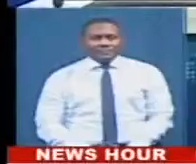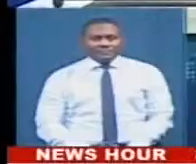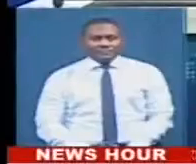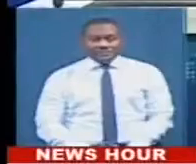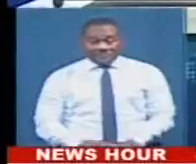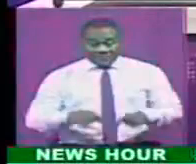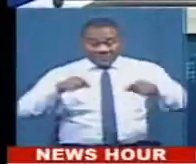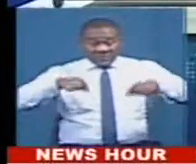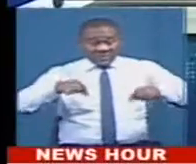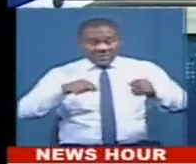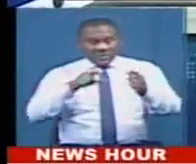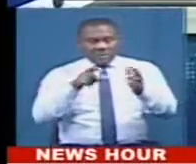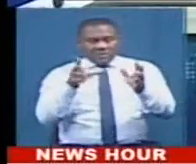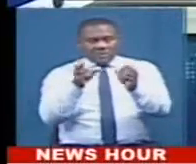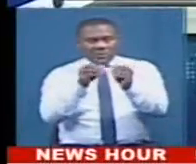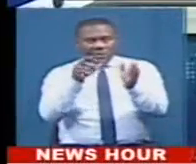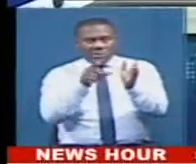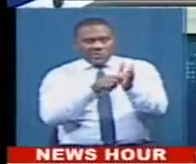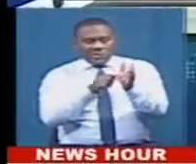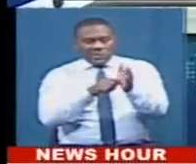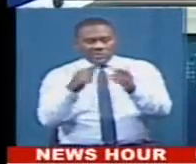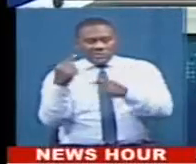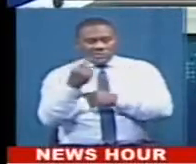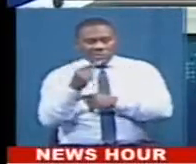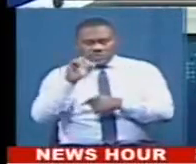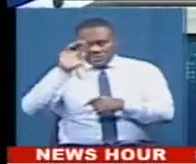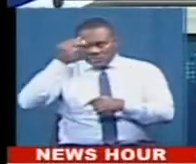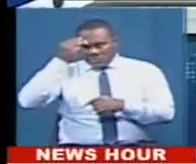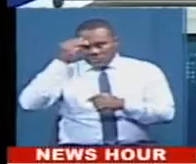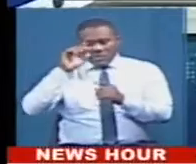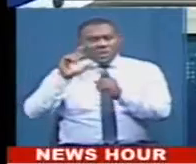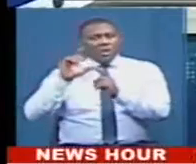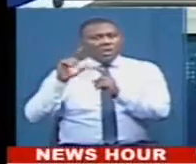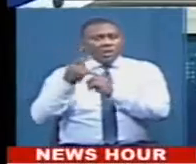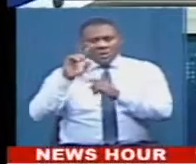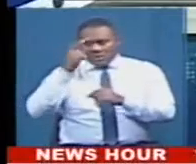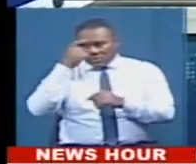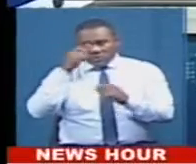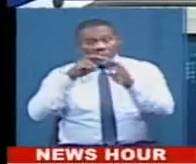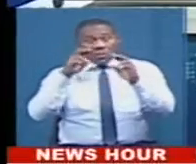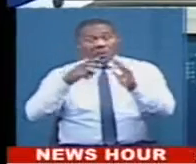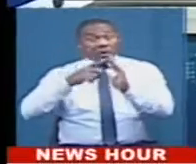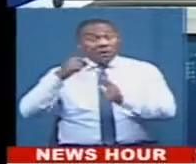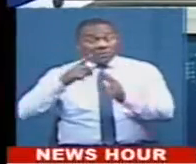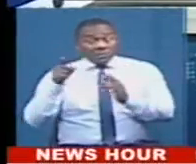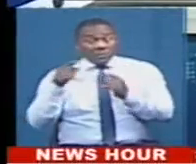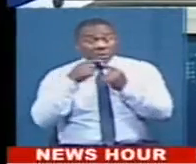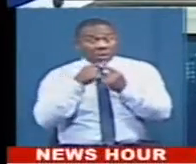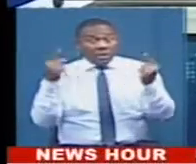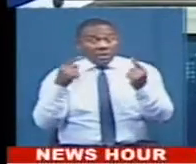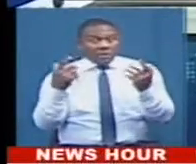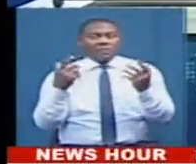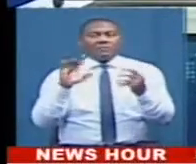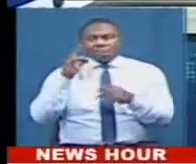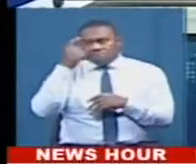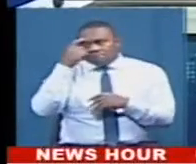At the Meet the Press series in Accra today, the Minister for Local Government and Rural Development, Hajia Alima Mahama, announced plans by